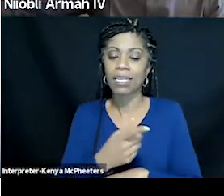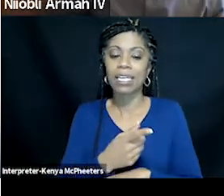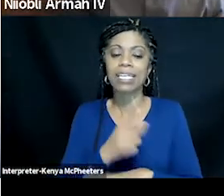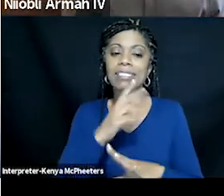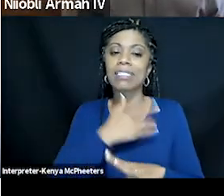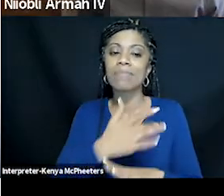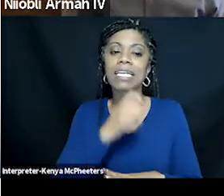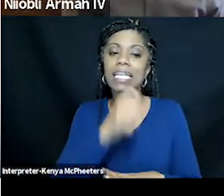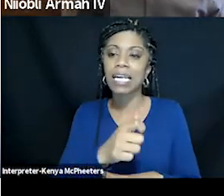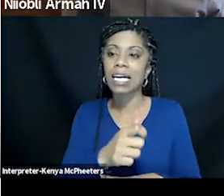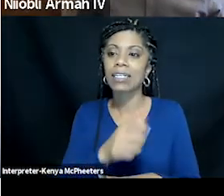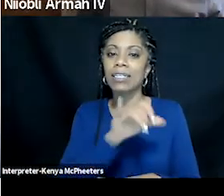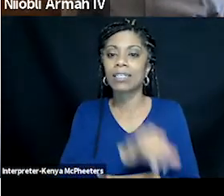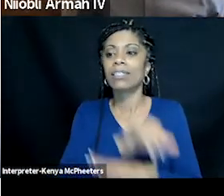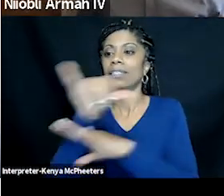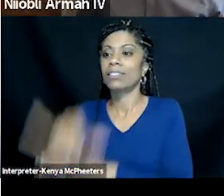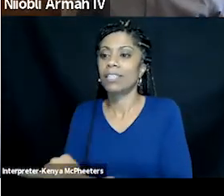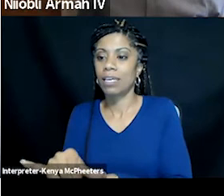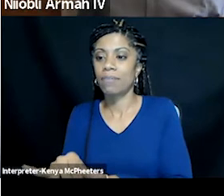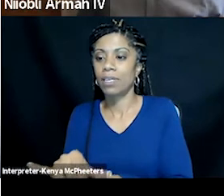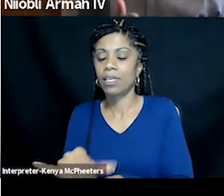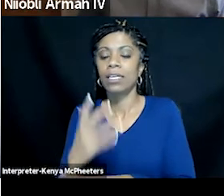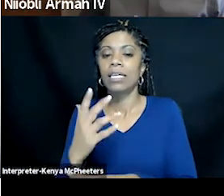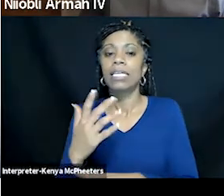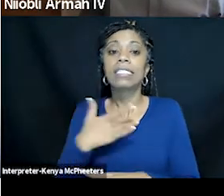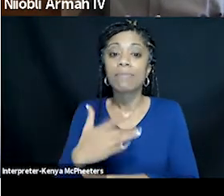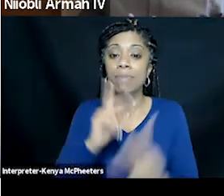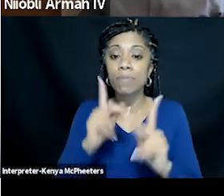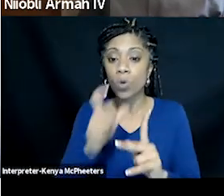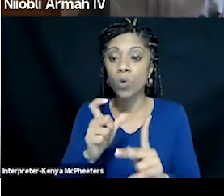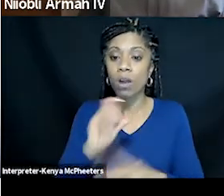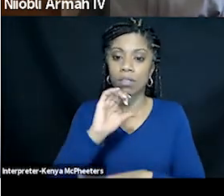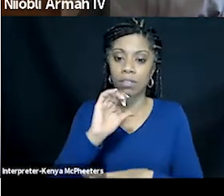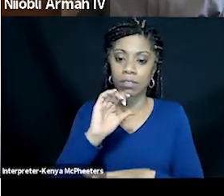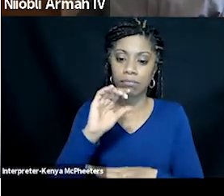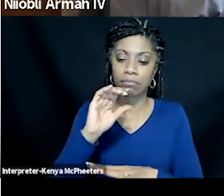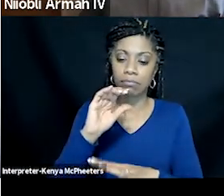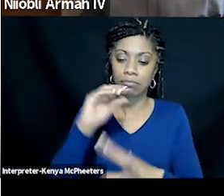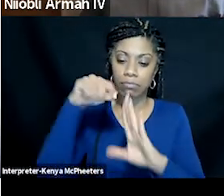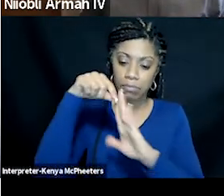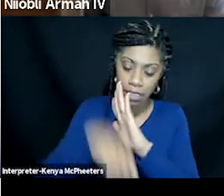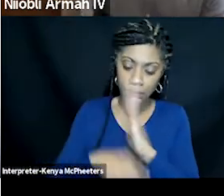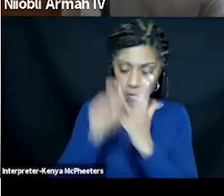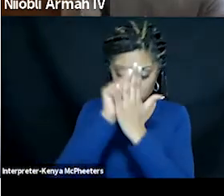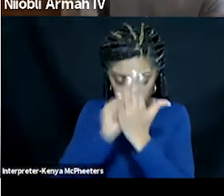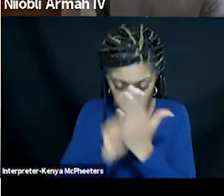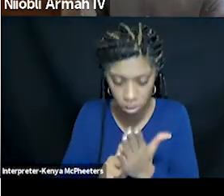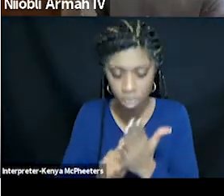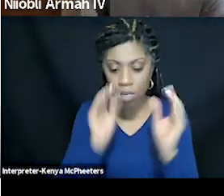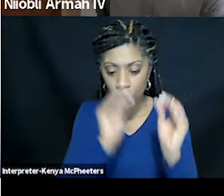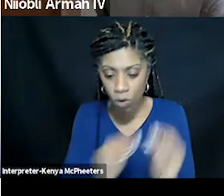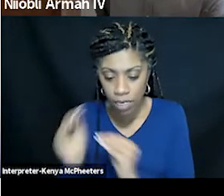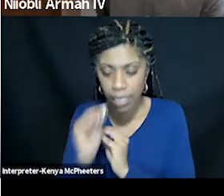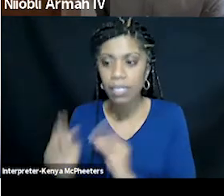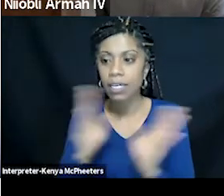leader. People who are actively embedded in organizing and principles. Right now, all the organizers I know in Texas right now are trying to make sure that